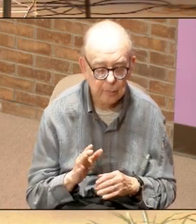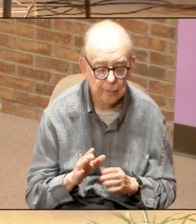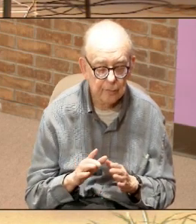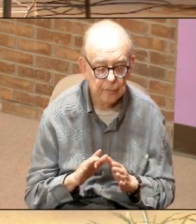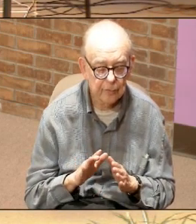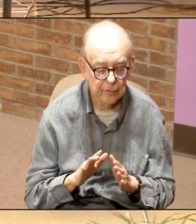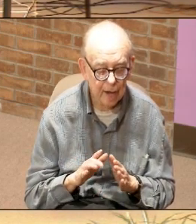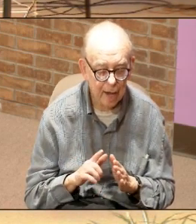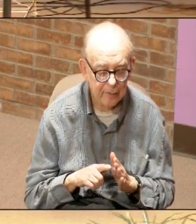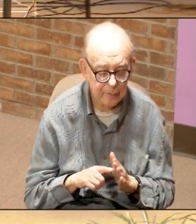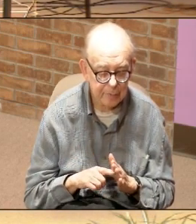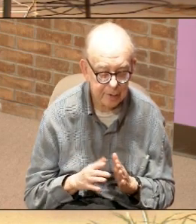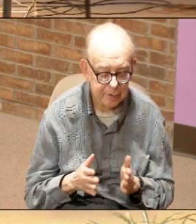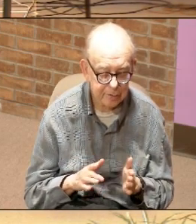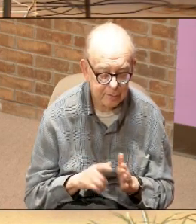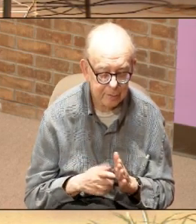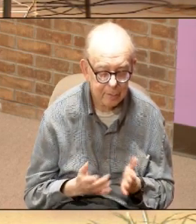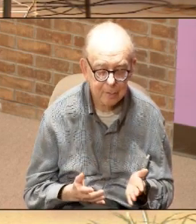minutes.